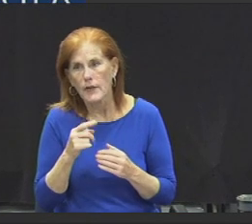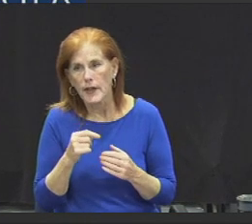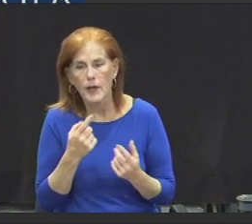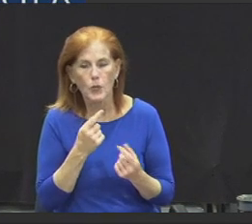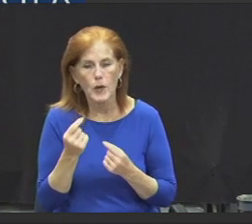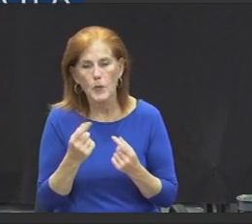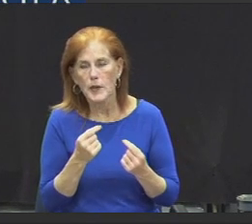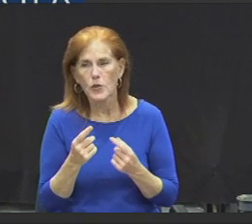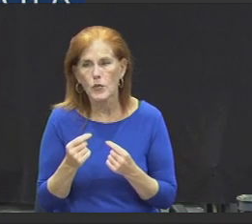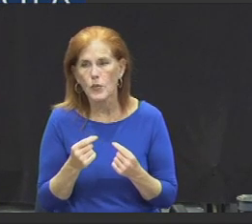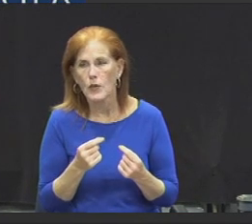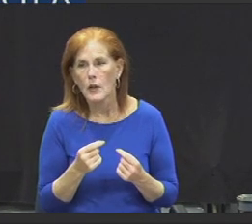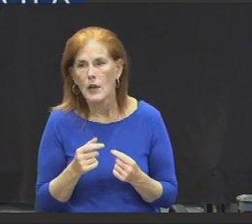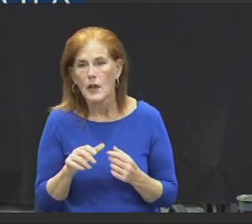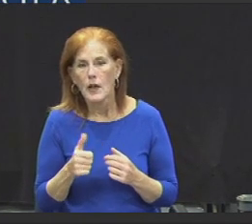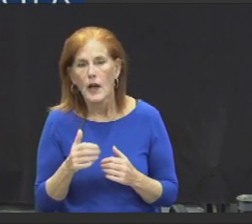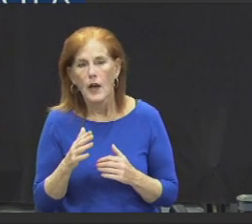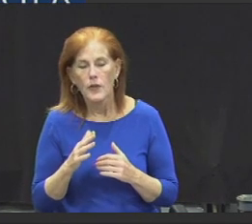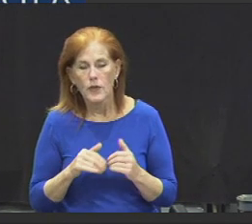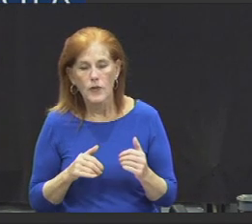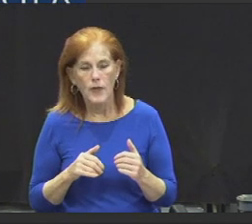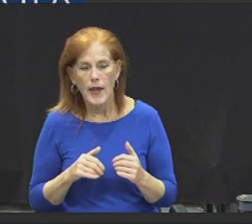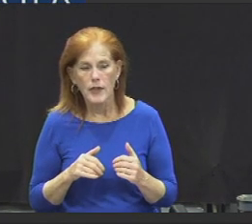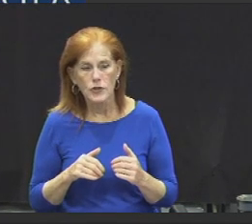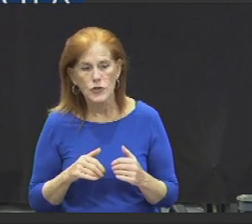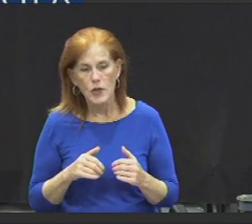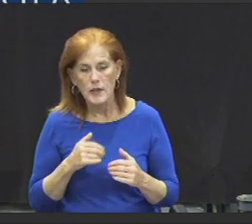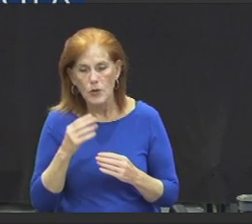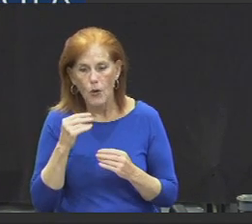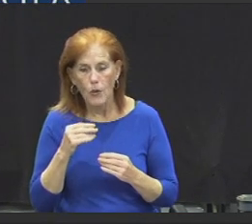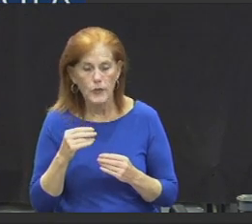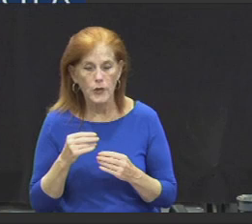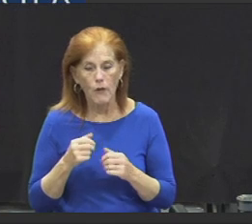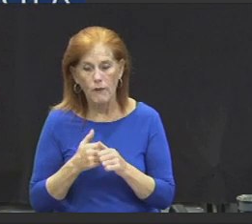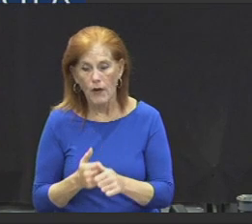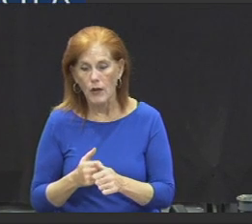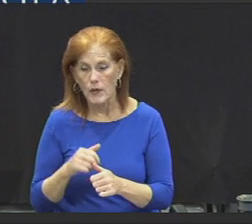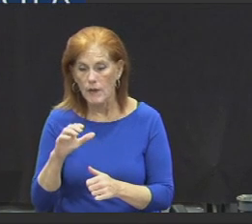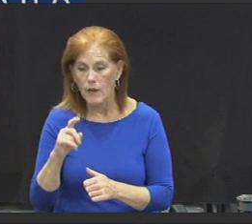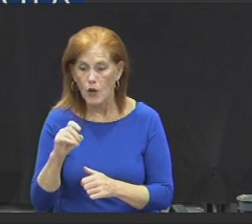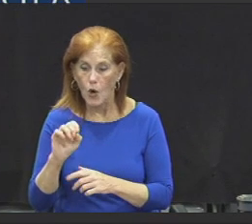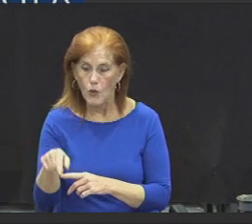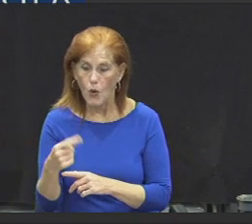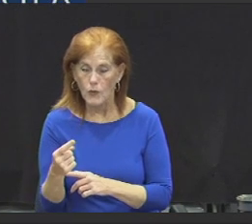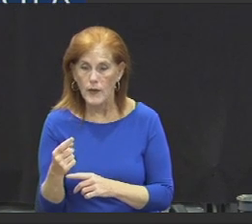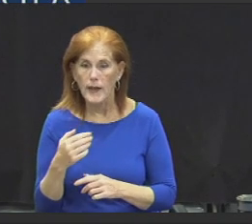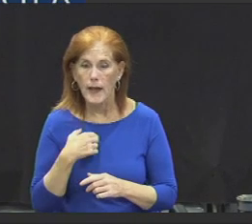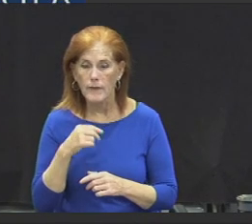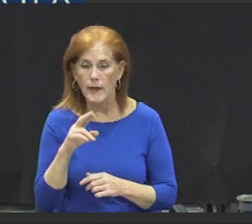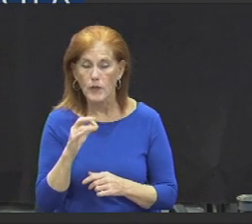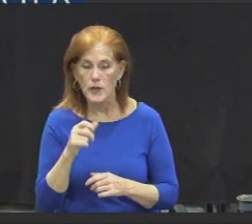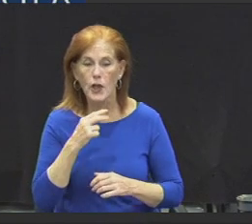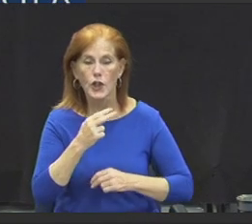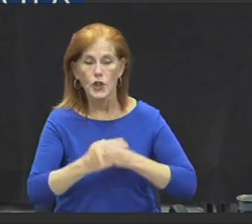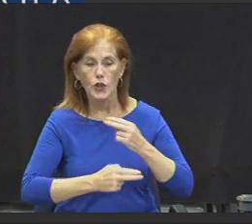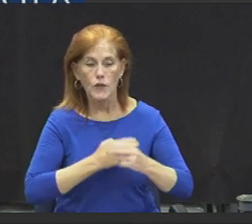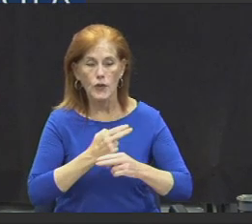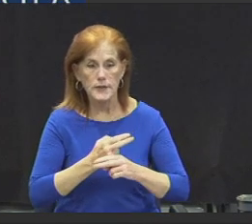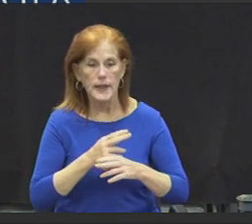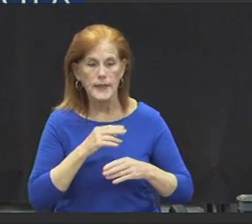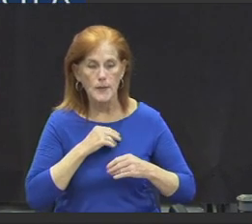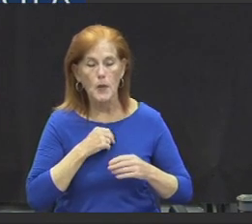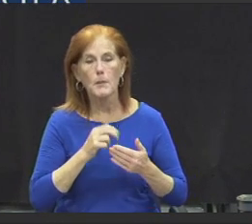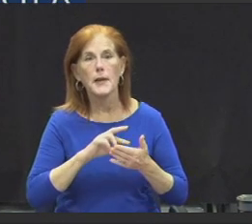go beyond just compliance, go to having like Rachel said, a universally accessible park. I think that's